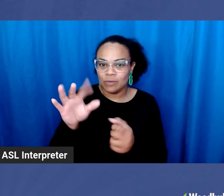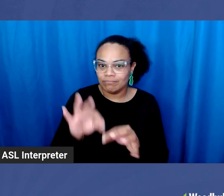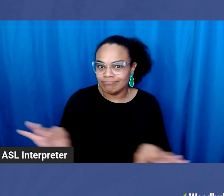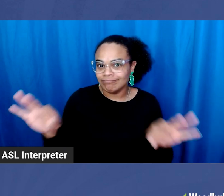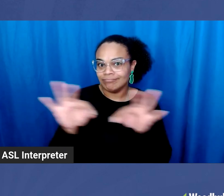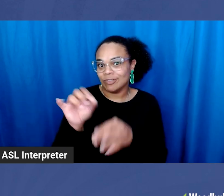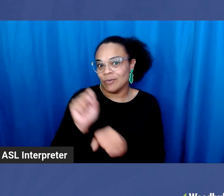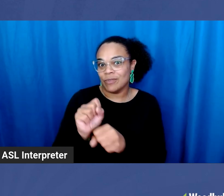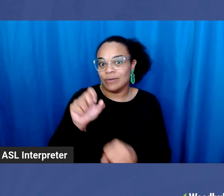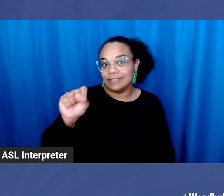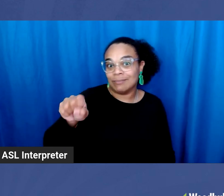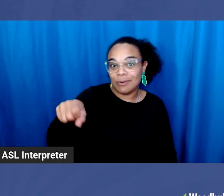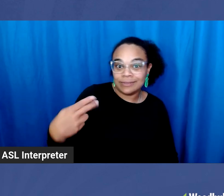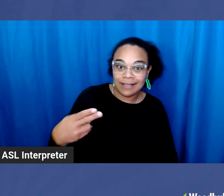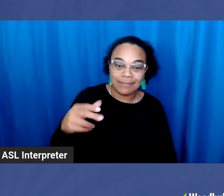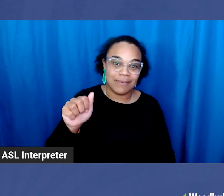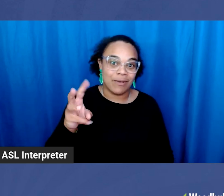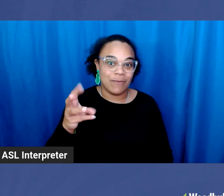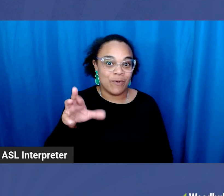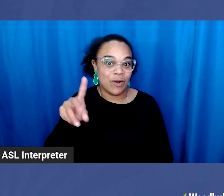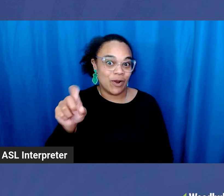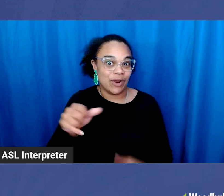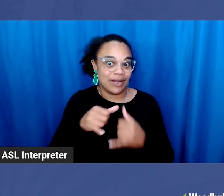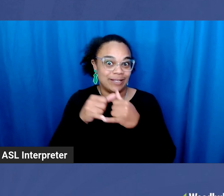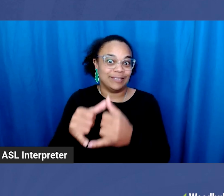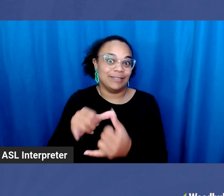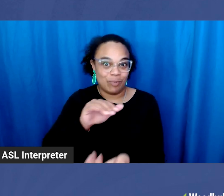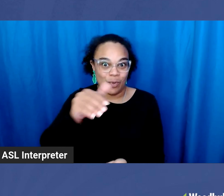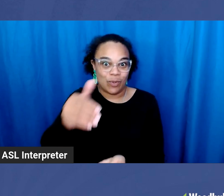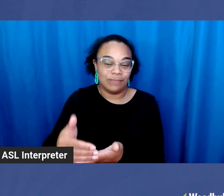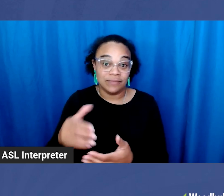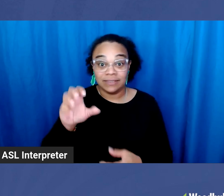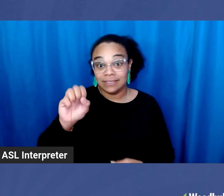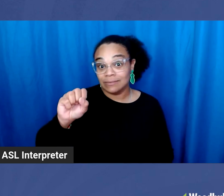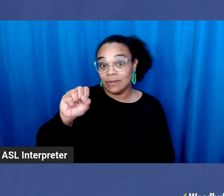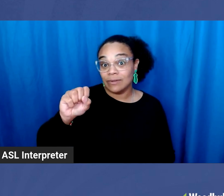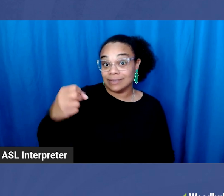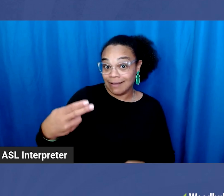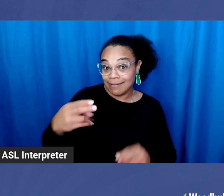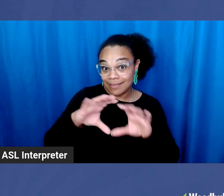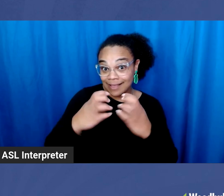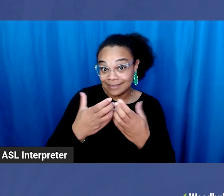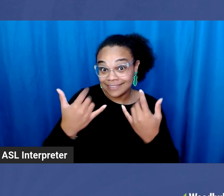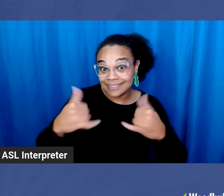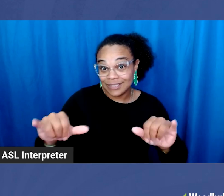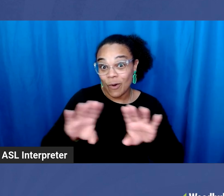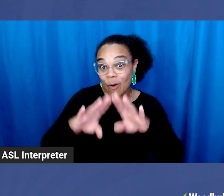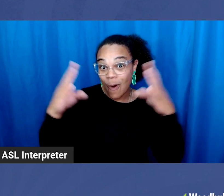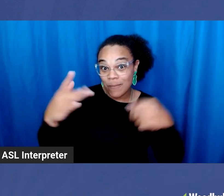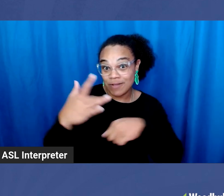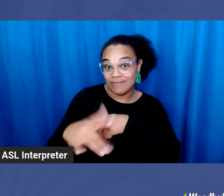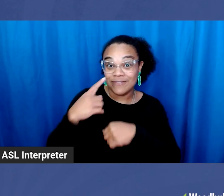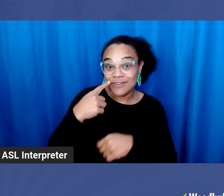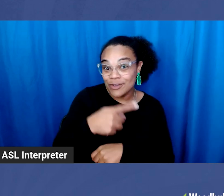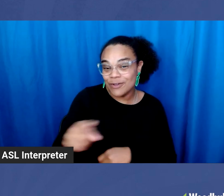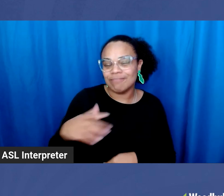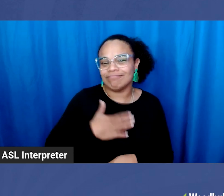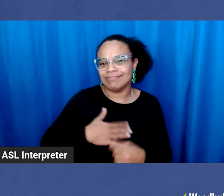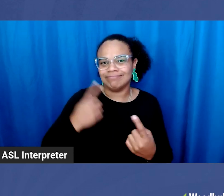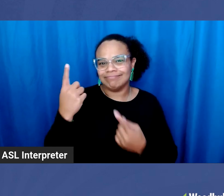through the Spokes Hub Awards Pool. Spokes Hub classes are still open to you, and please consider teaching a class with us in